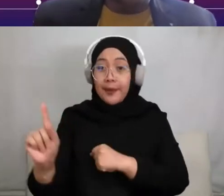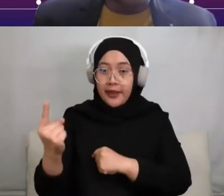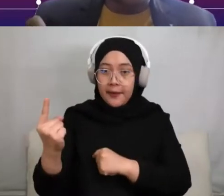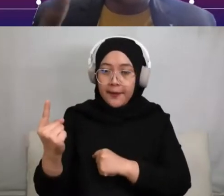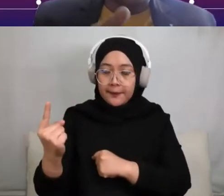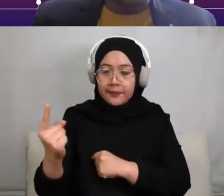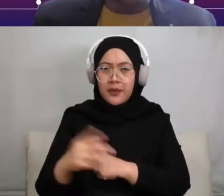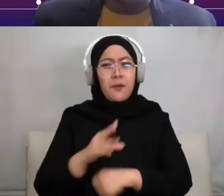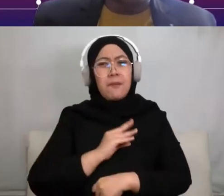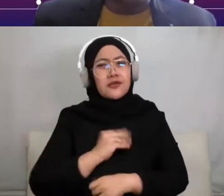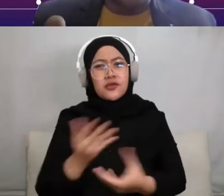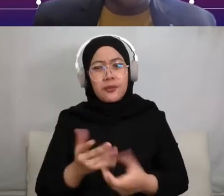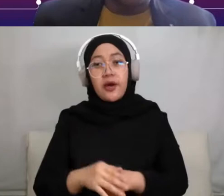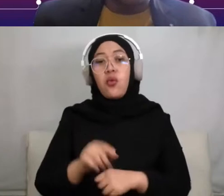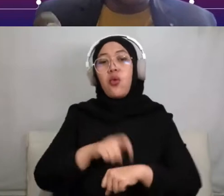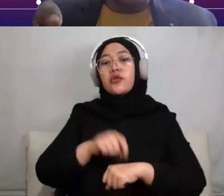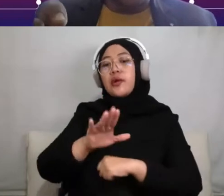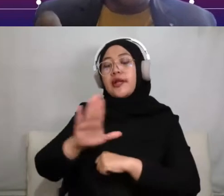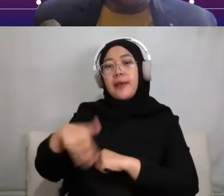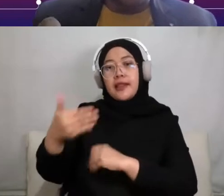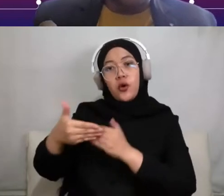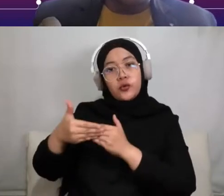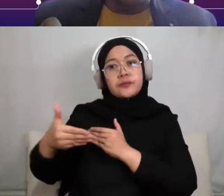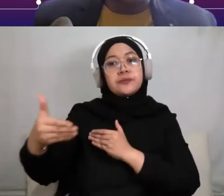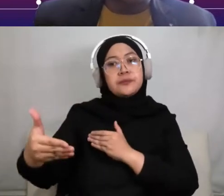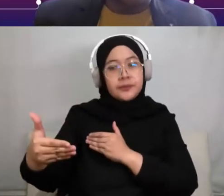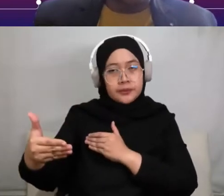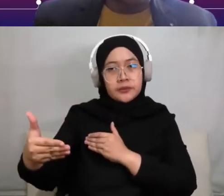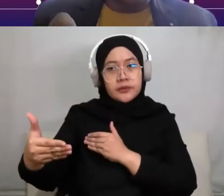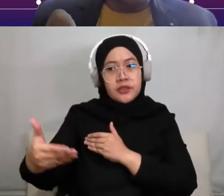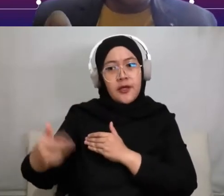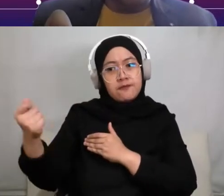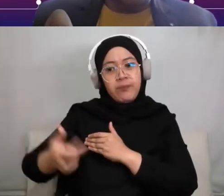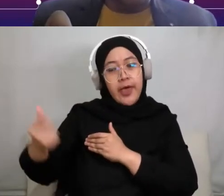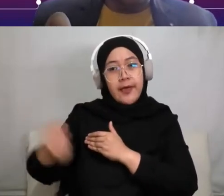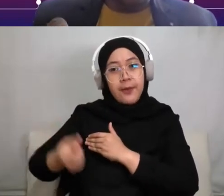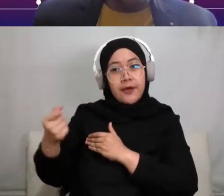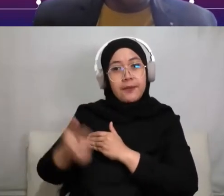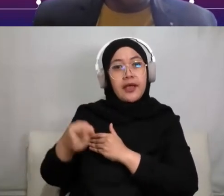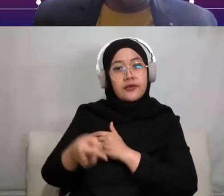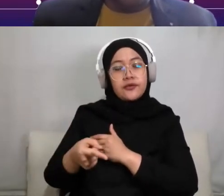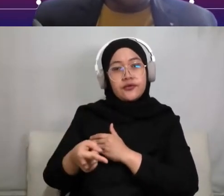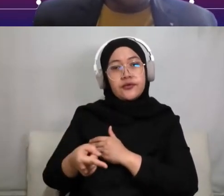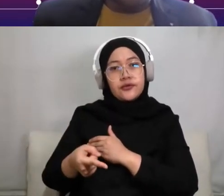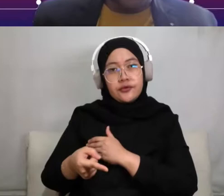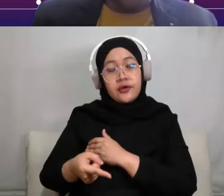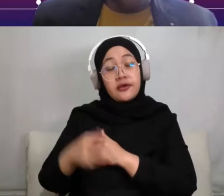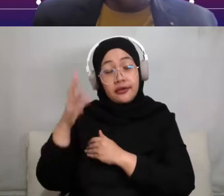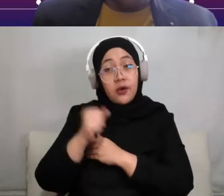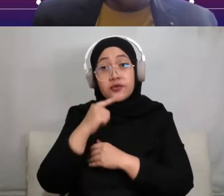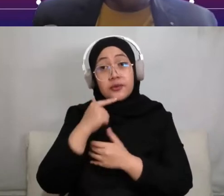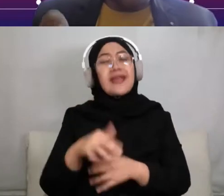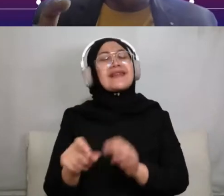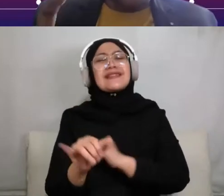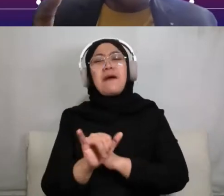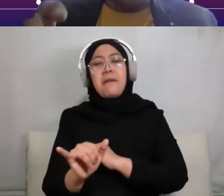5 years, what I am investing, what I am spending on this car is what we have to see. Similarly, you come to electric buses